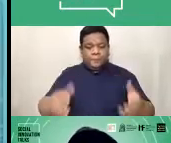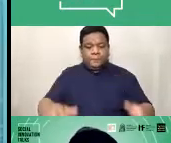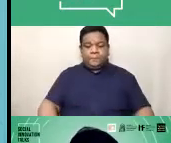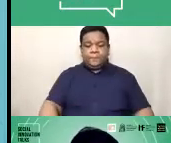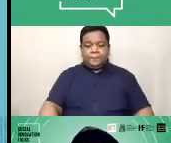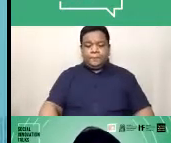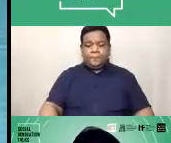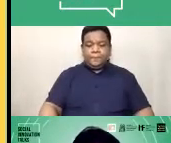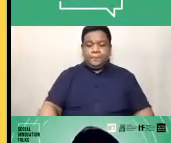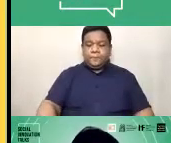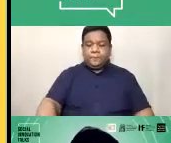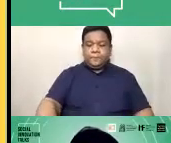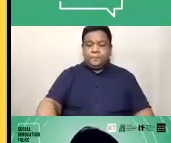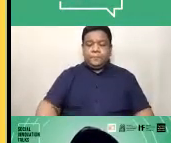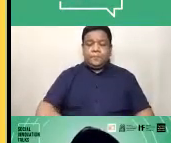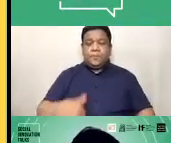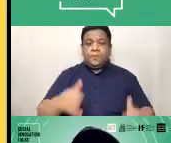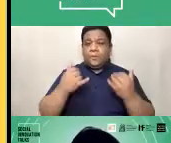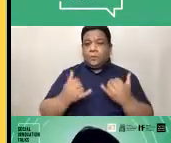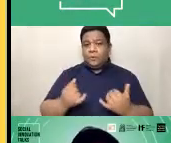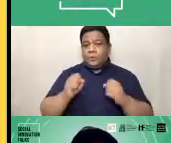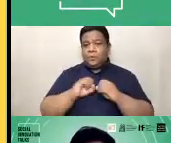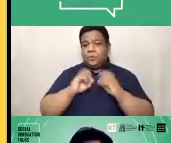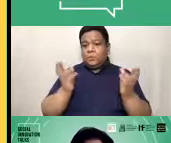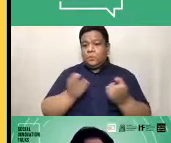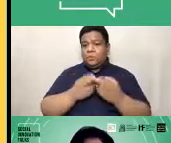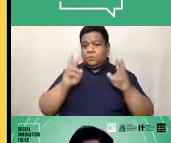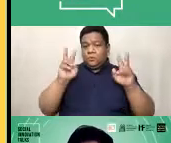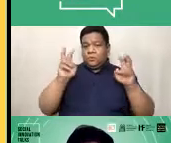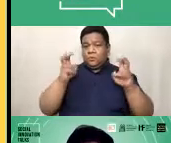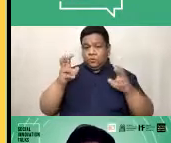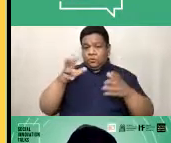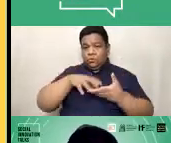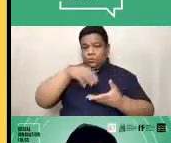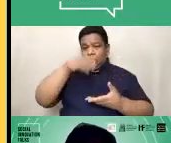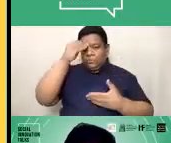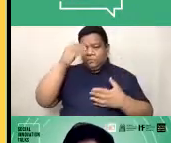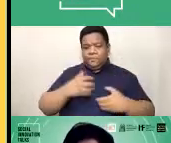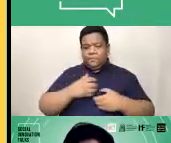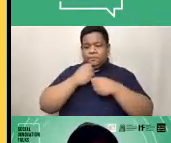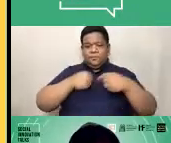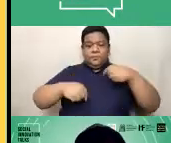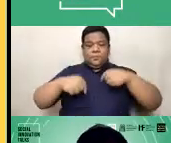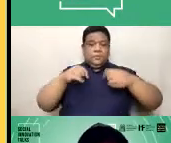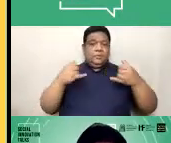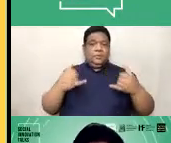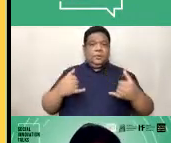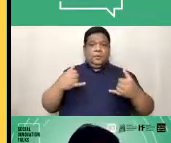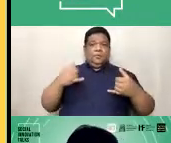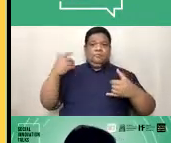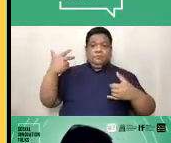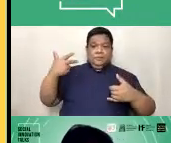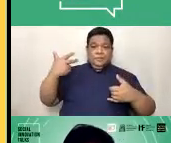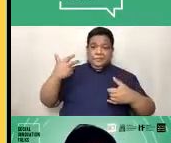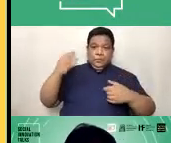today, what we're going to learn today is first, we're going to do a recap. Since this is the final event from the past 3 webinars,